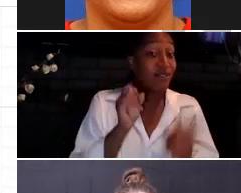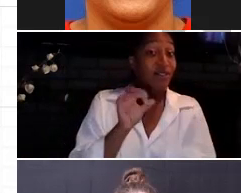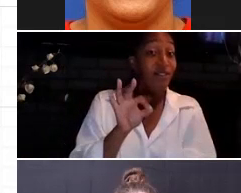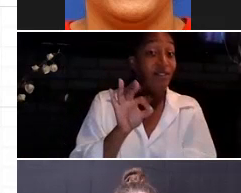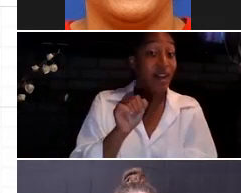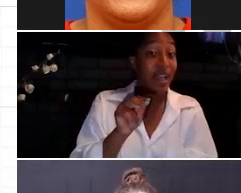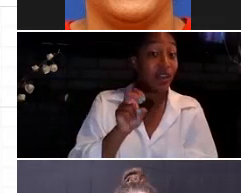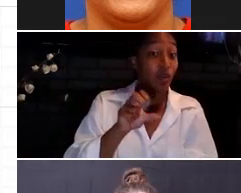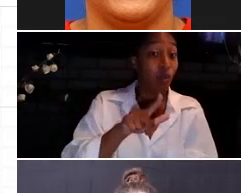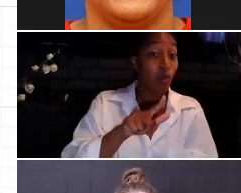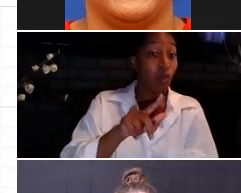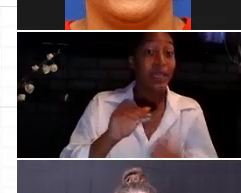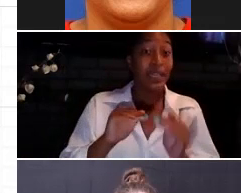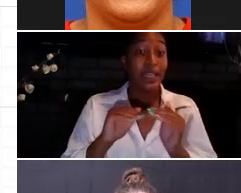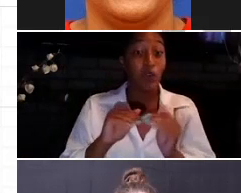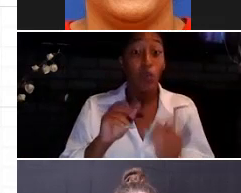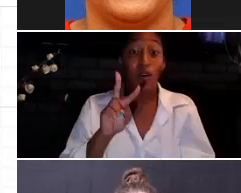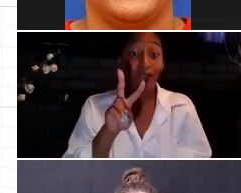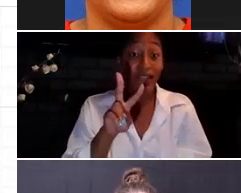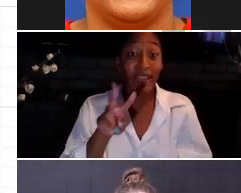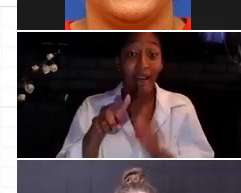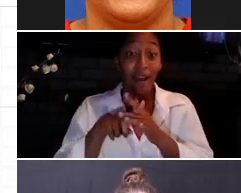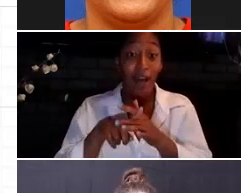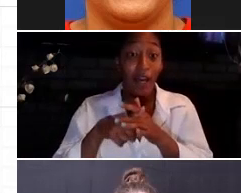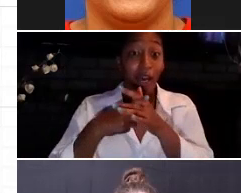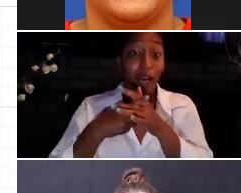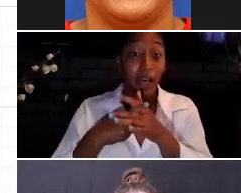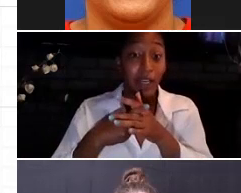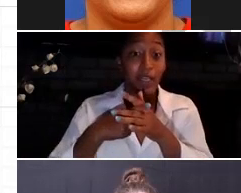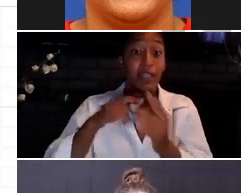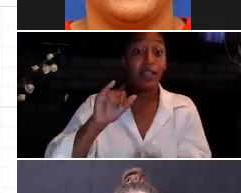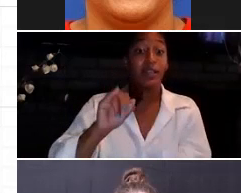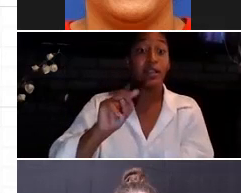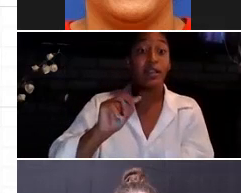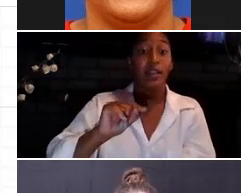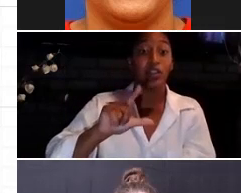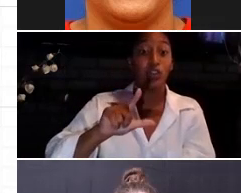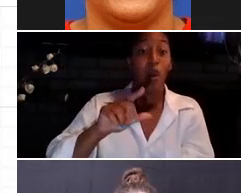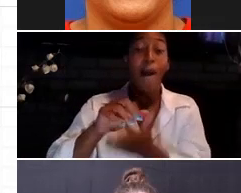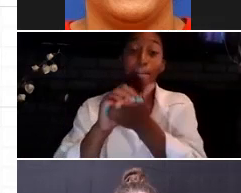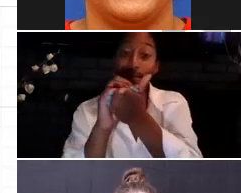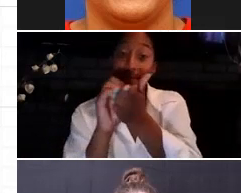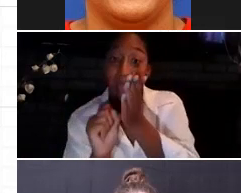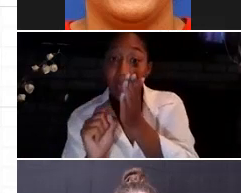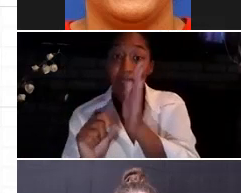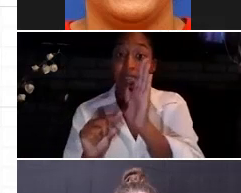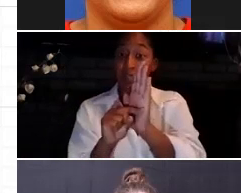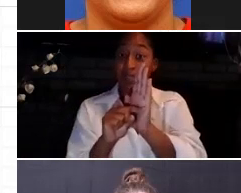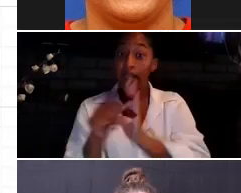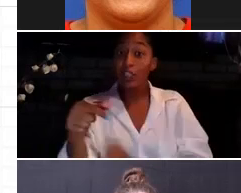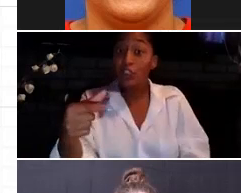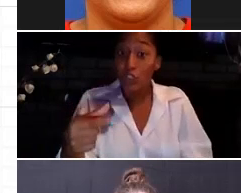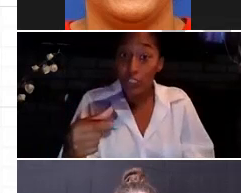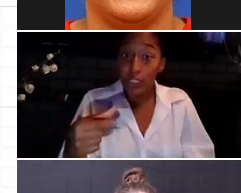equals V initial minus G T. And